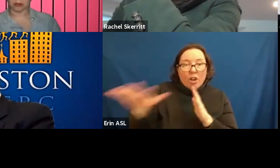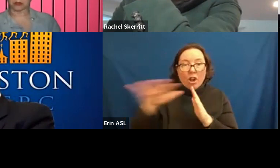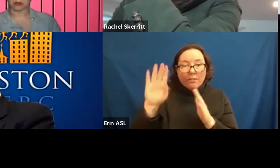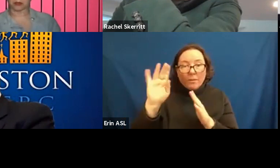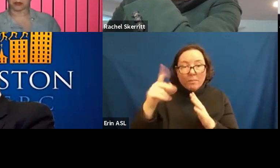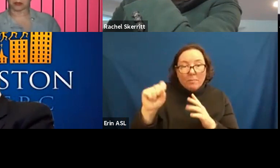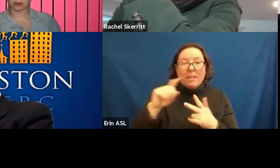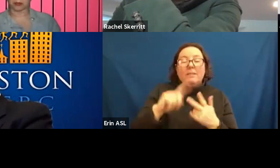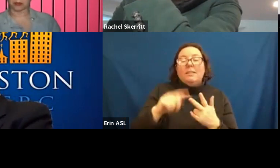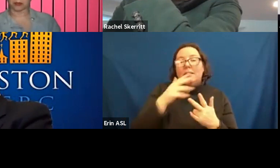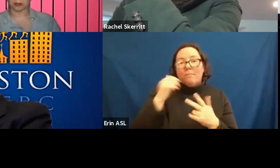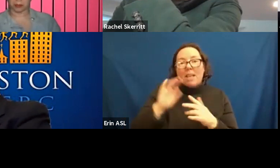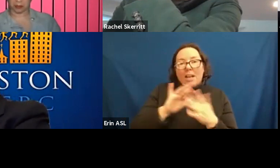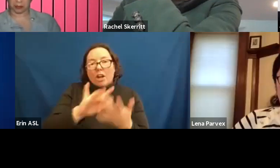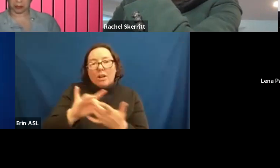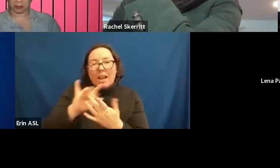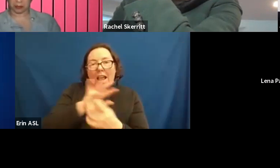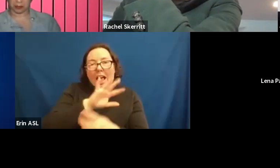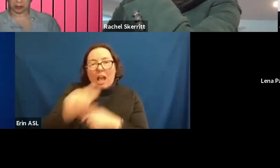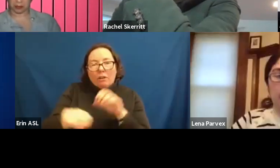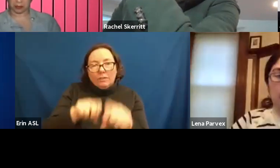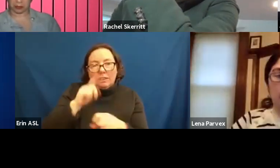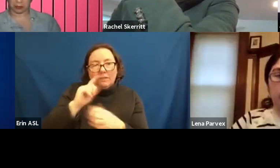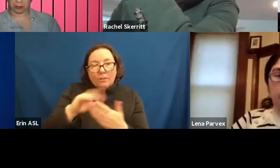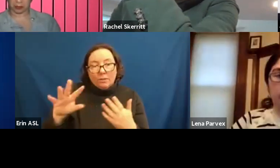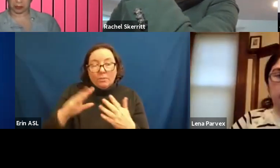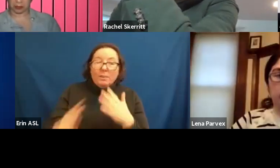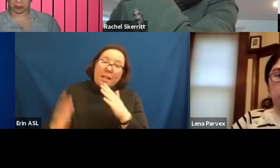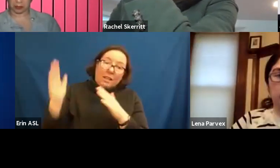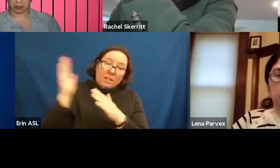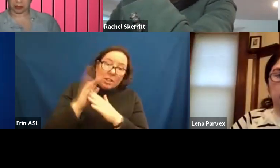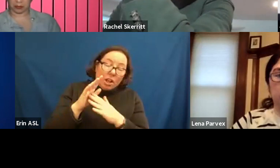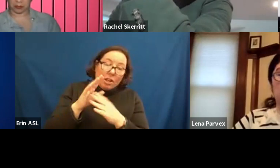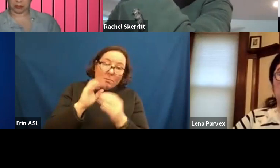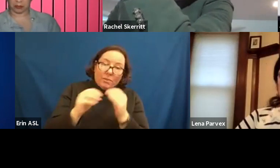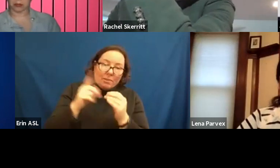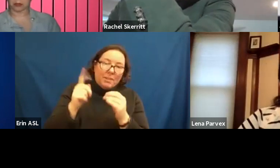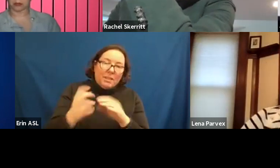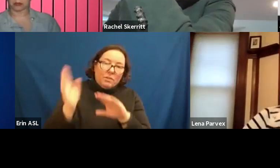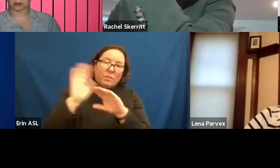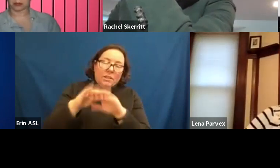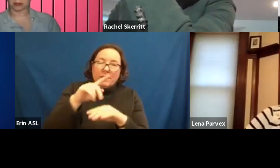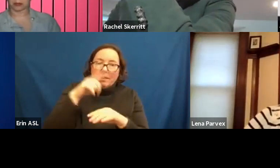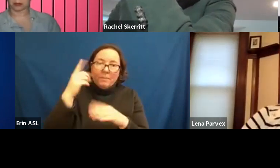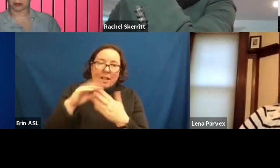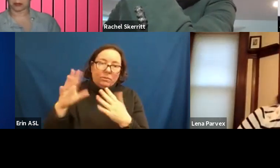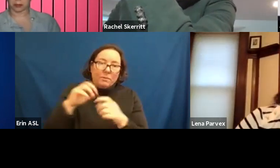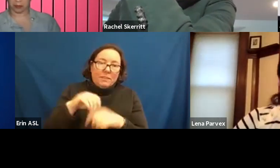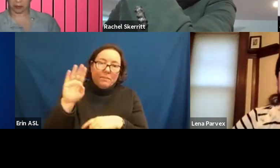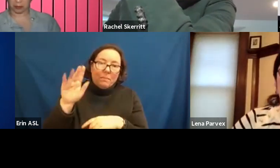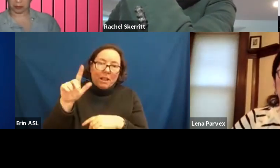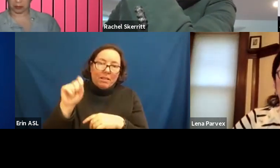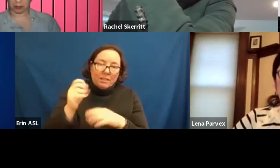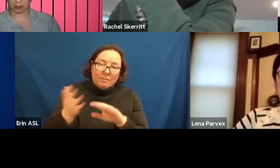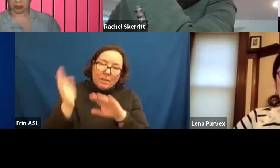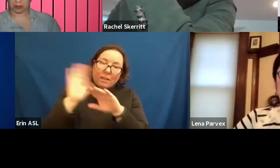students. And most importantly, the most urgent remedy that is needed is to increase the number of Black students enrolled at Boston Latin School by